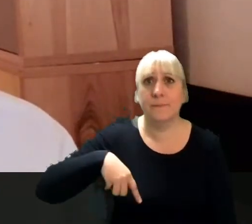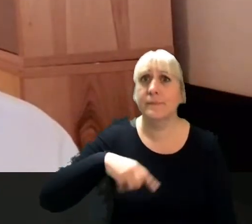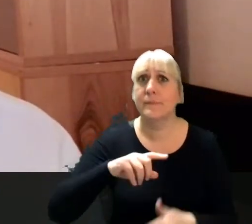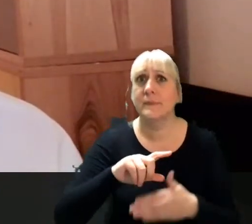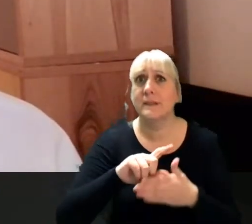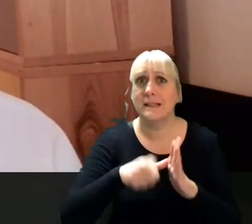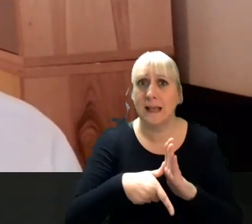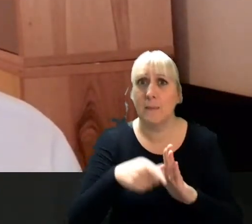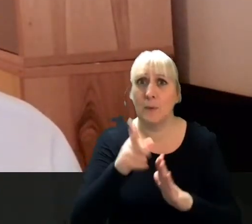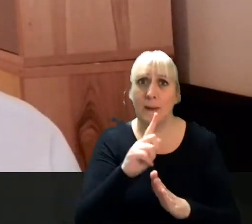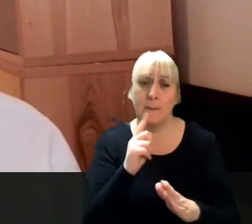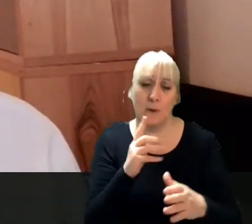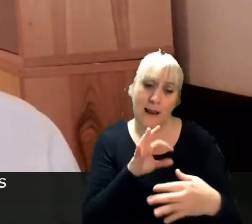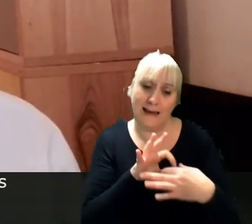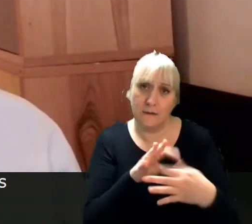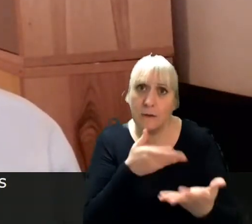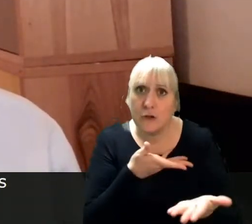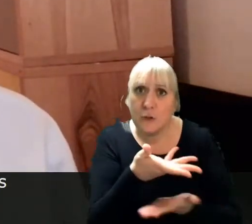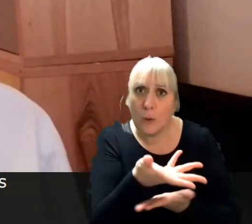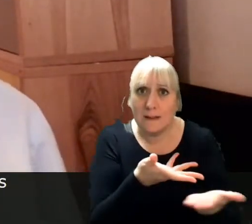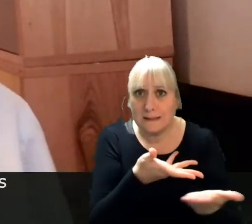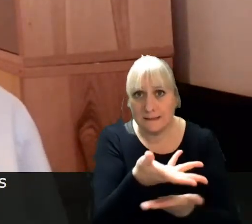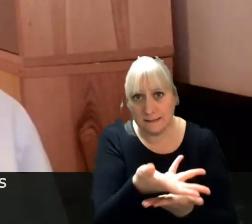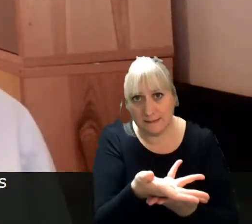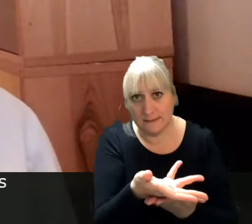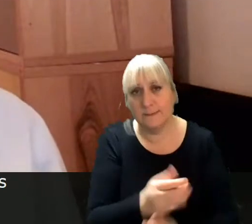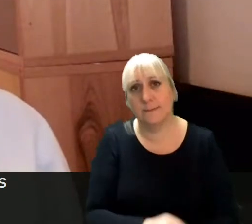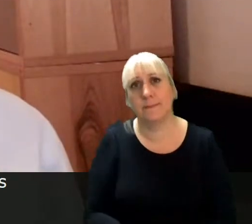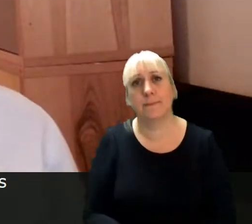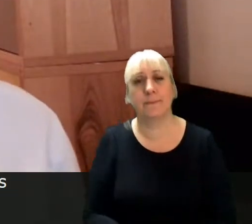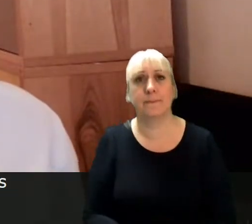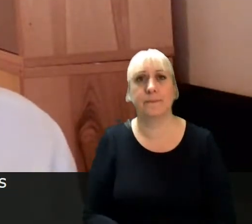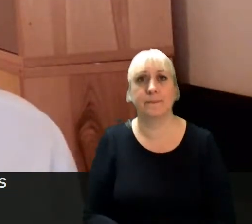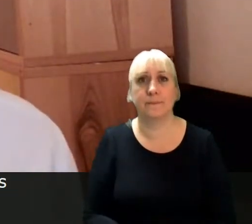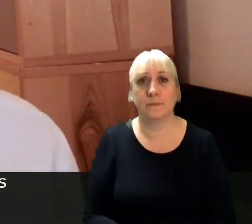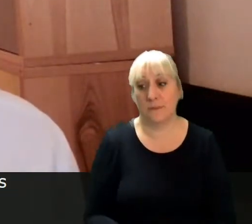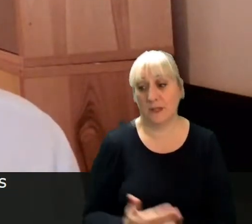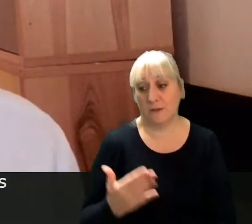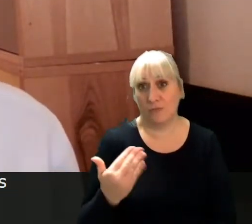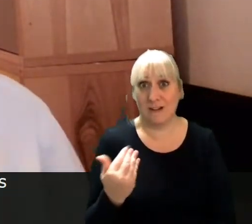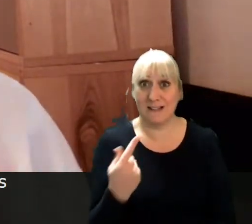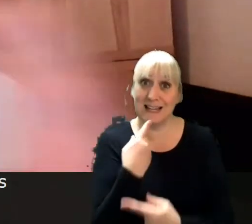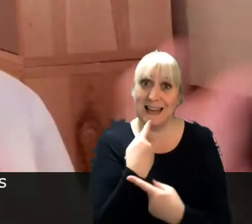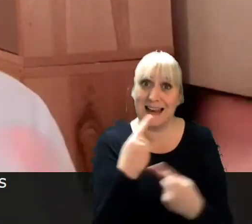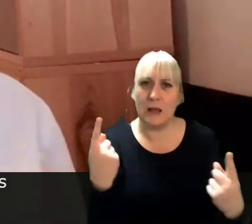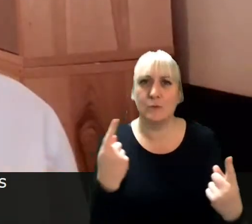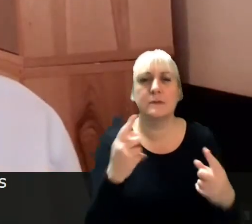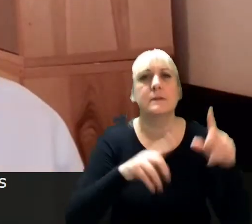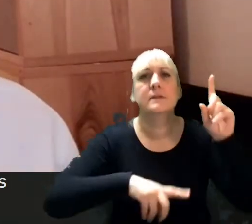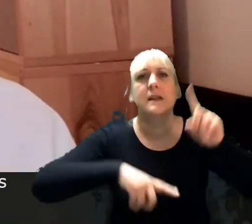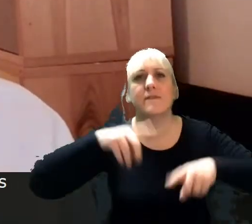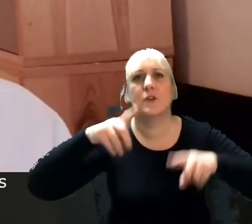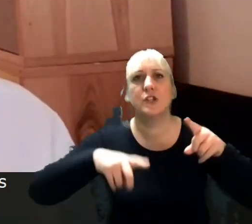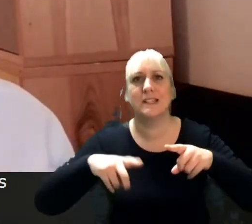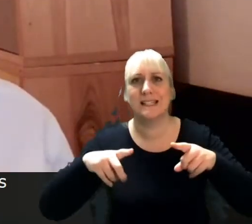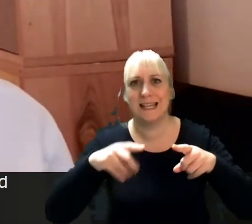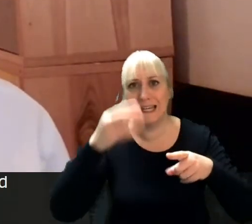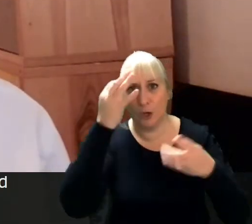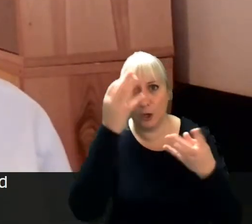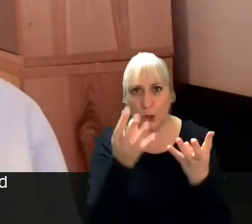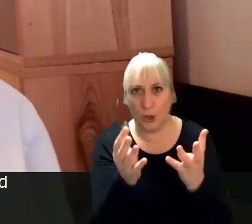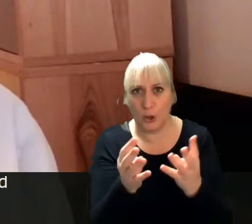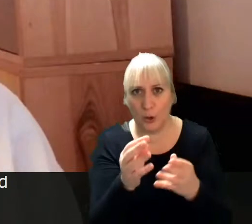consulting disabled people. The recently announced Diversity Commission, the Diversity